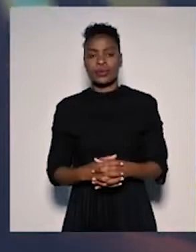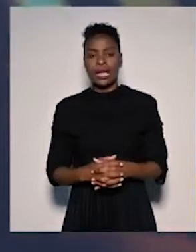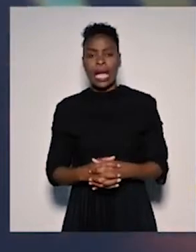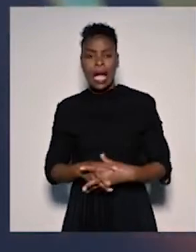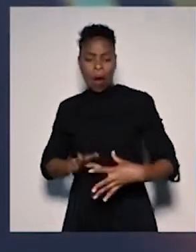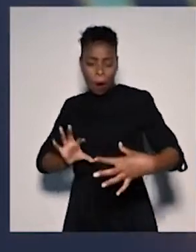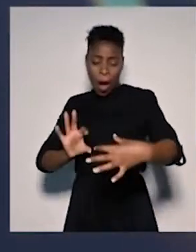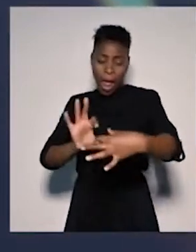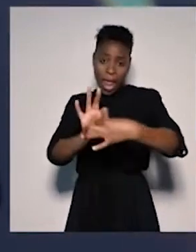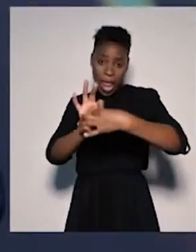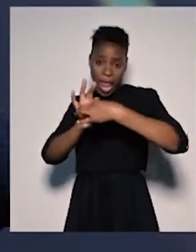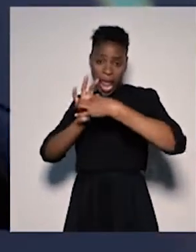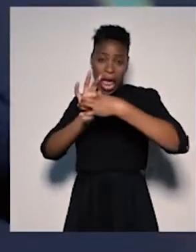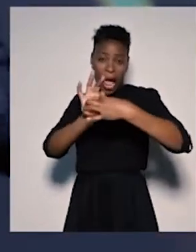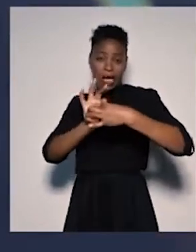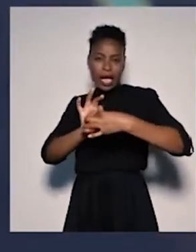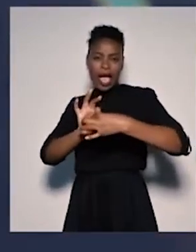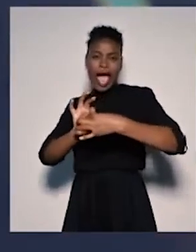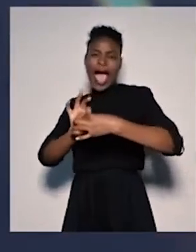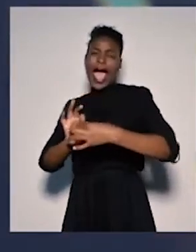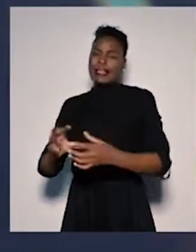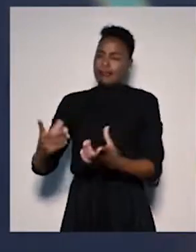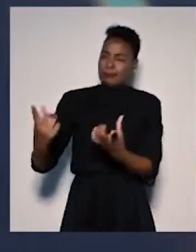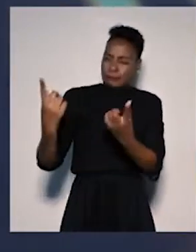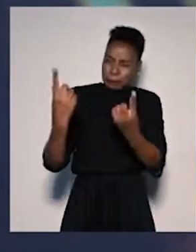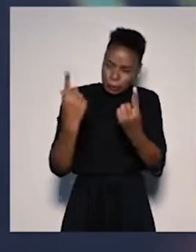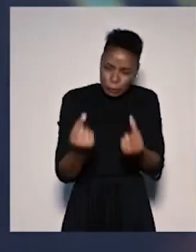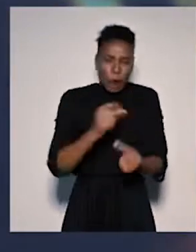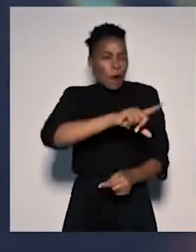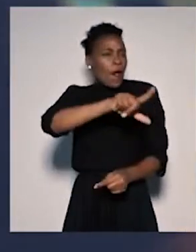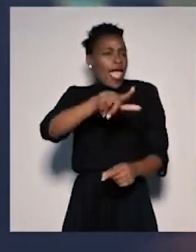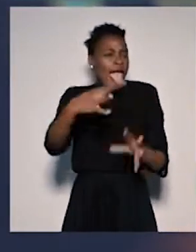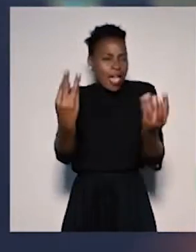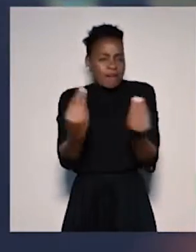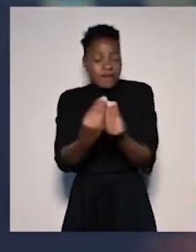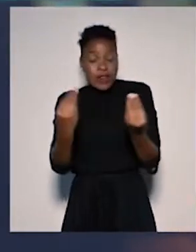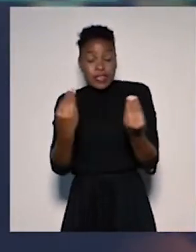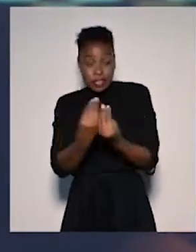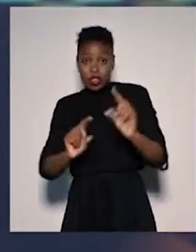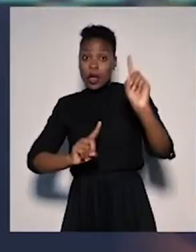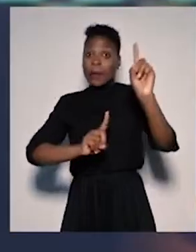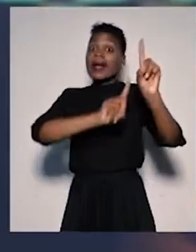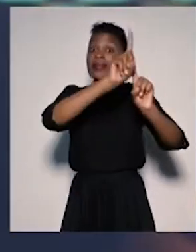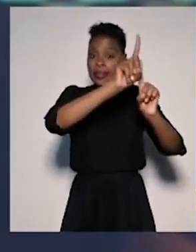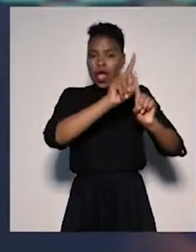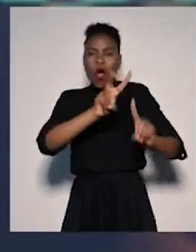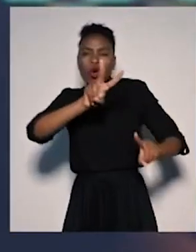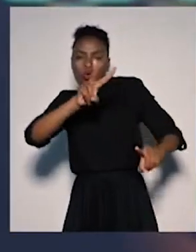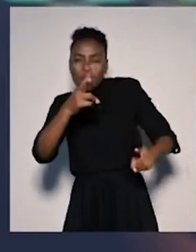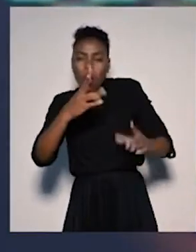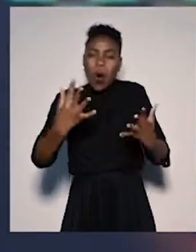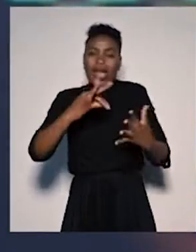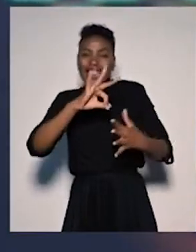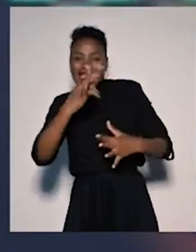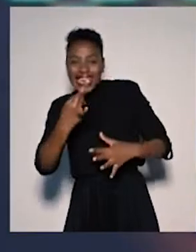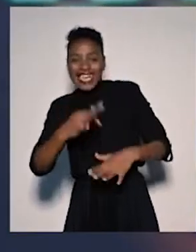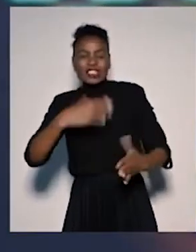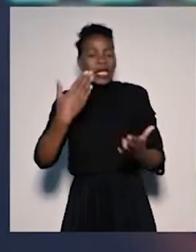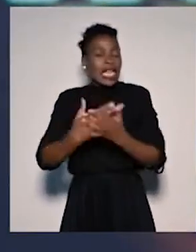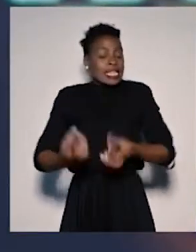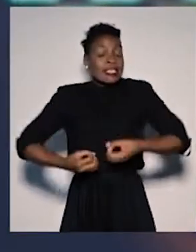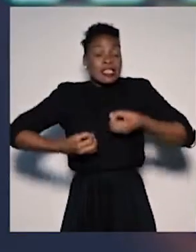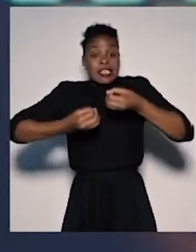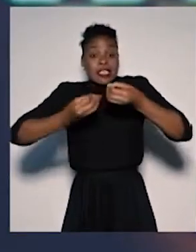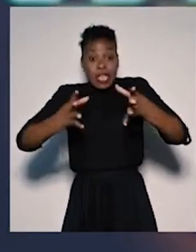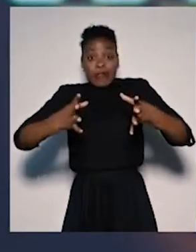Connect with that and throw your all into that. He says, to be successful in life, find two or three things that you can give your all